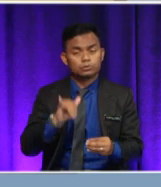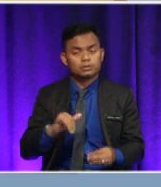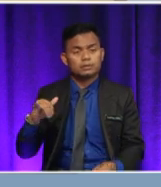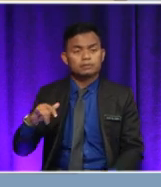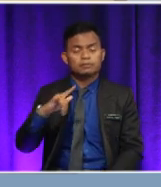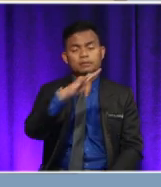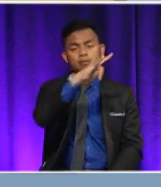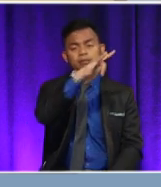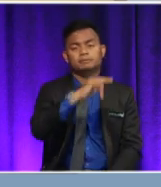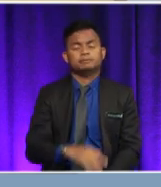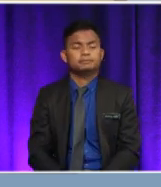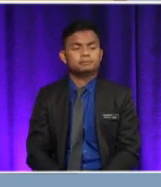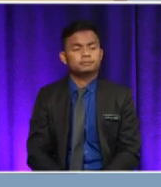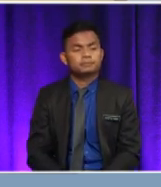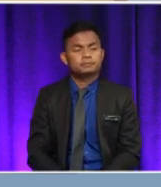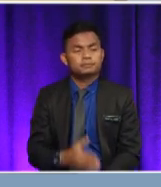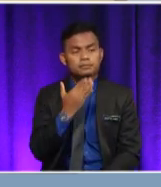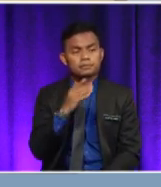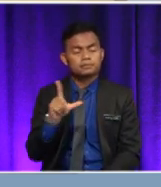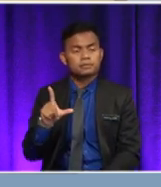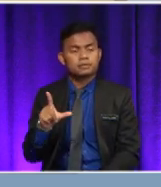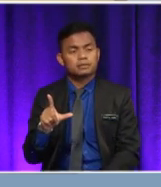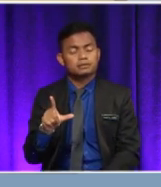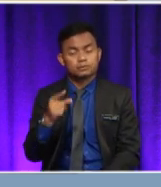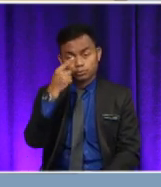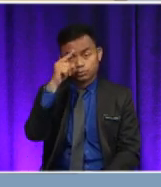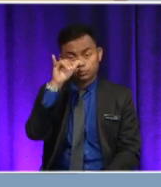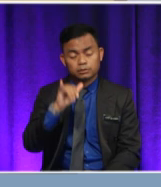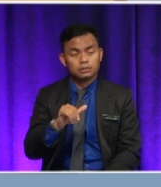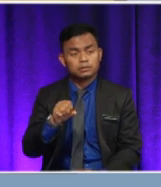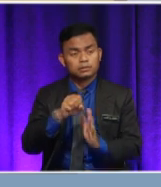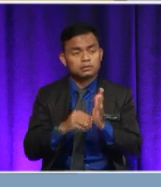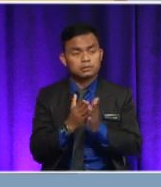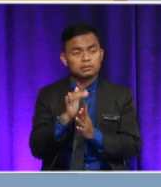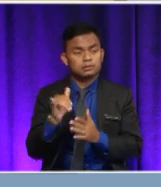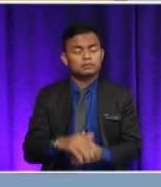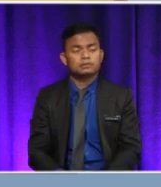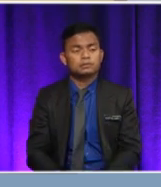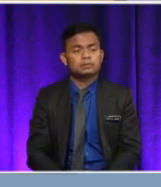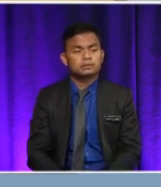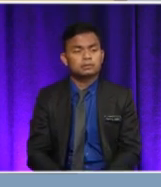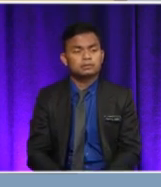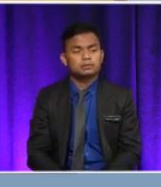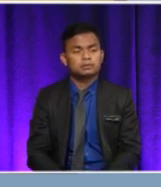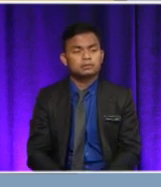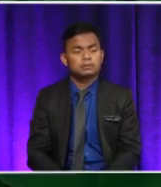your responses. We're going to go to the next one. Oh, sorry.